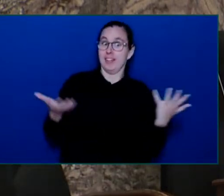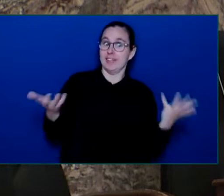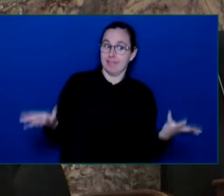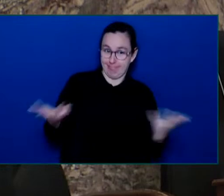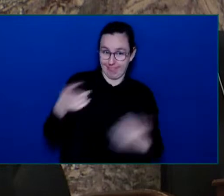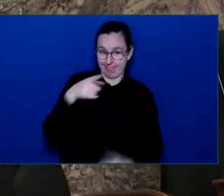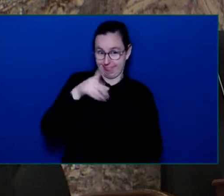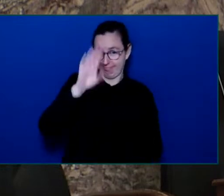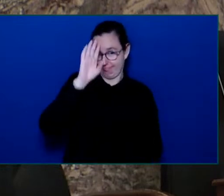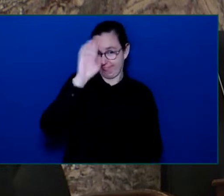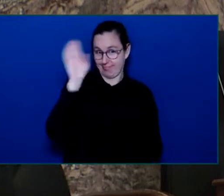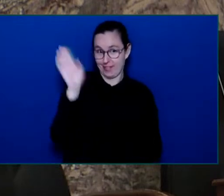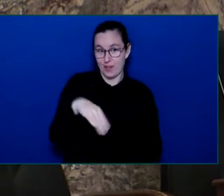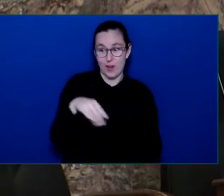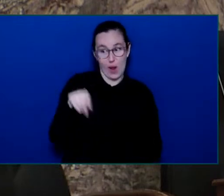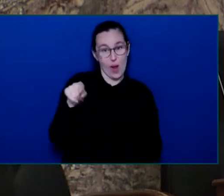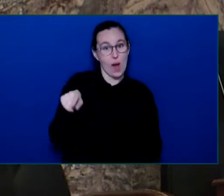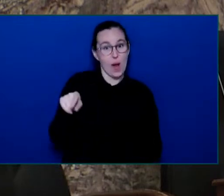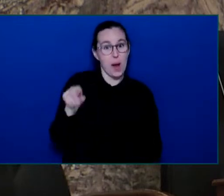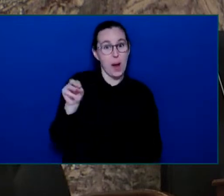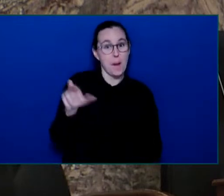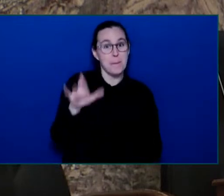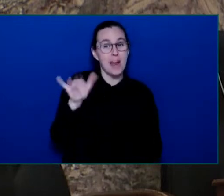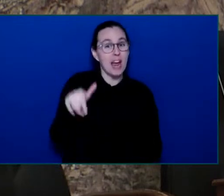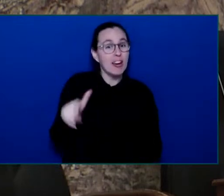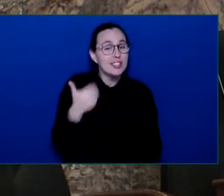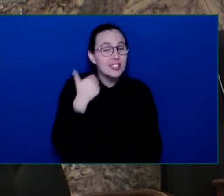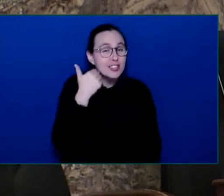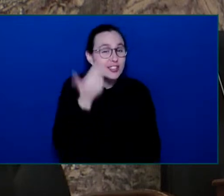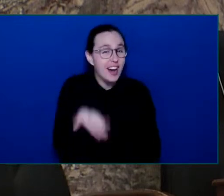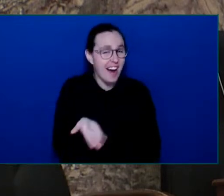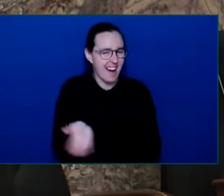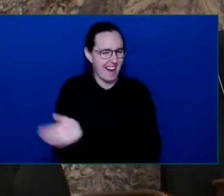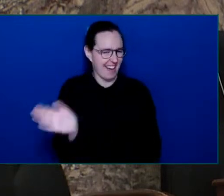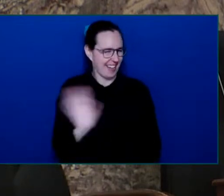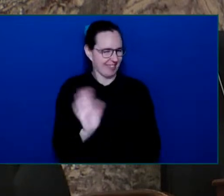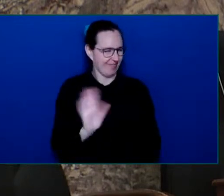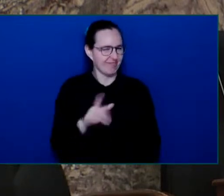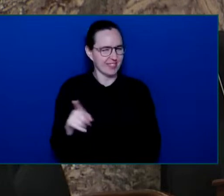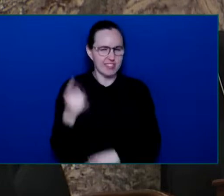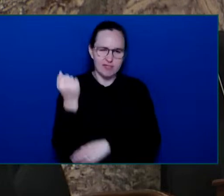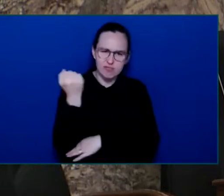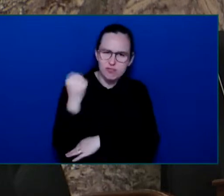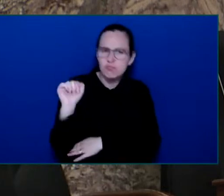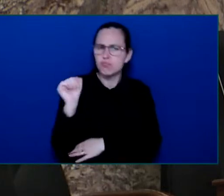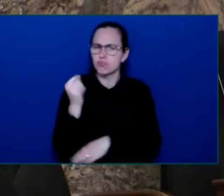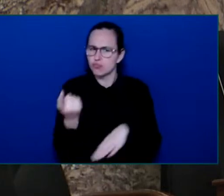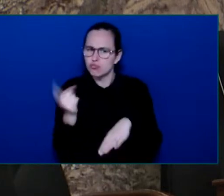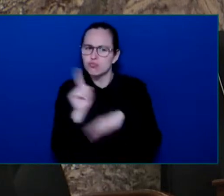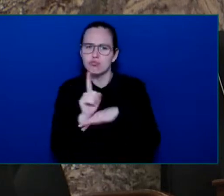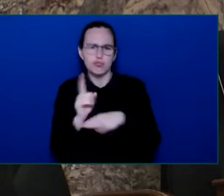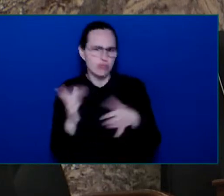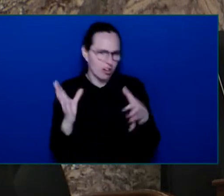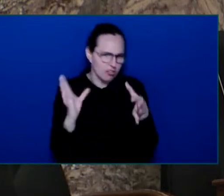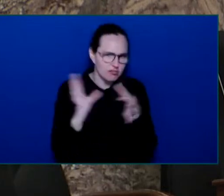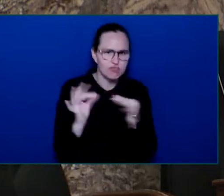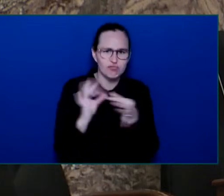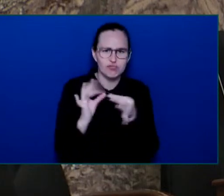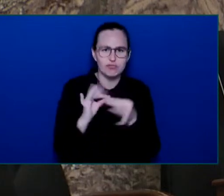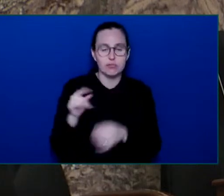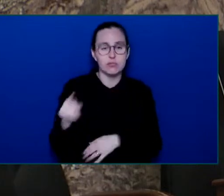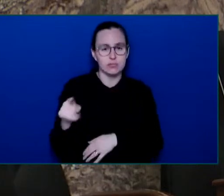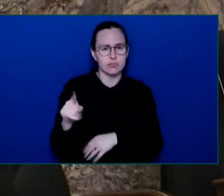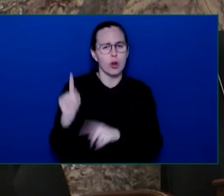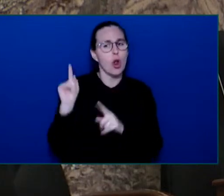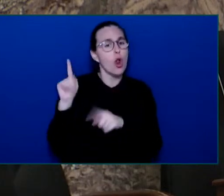standing up for what she believed in. Mary had a long career as a school teacher in Rolla and was a member of the Rolla Women's Institute for her